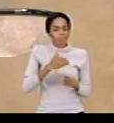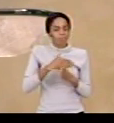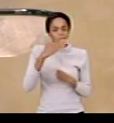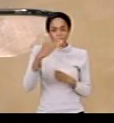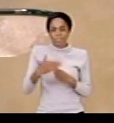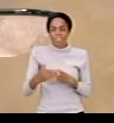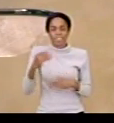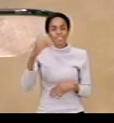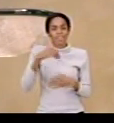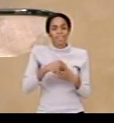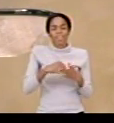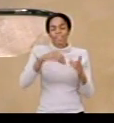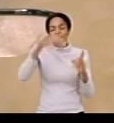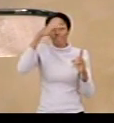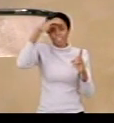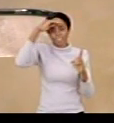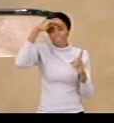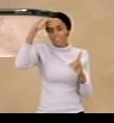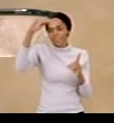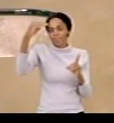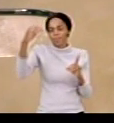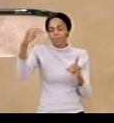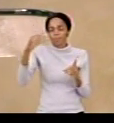am complete in